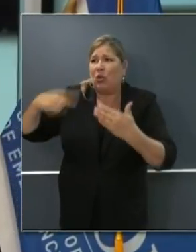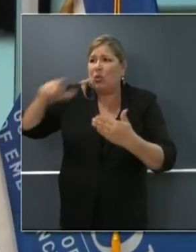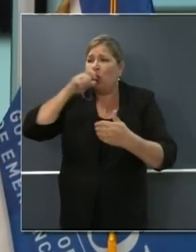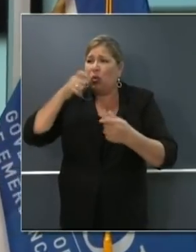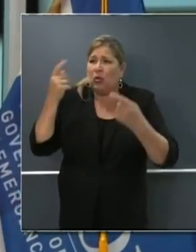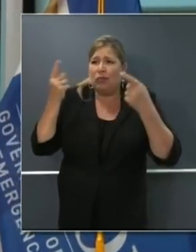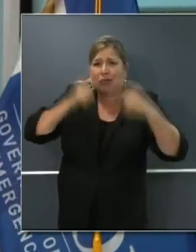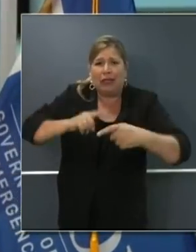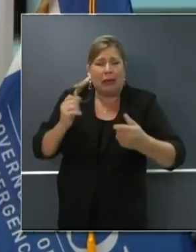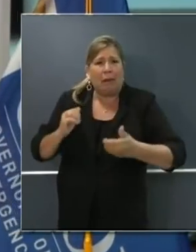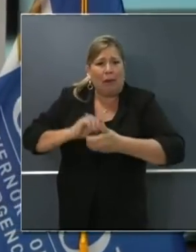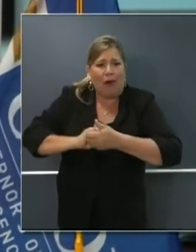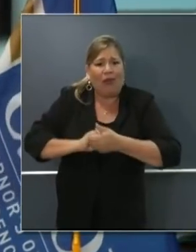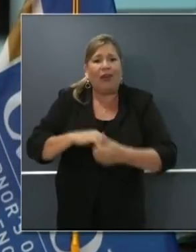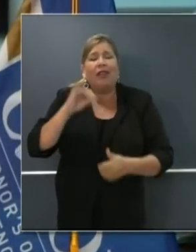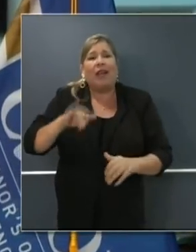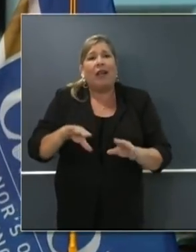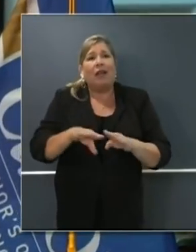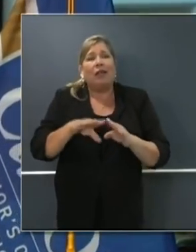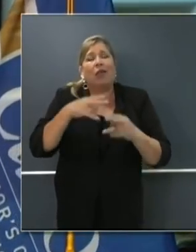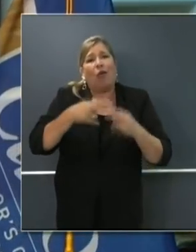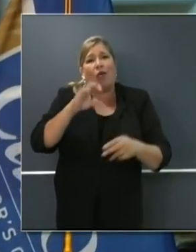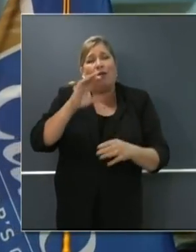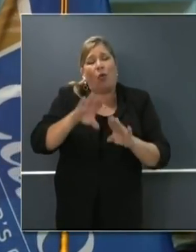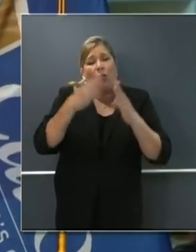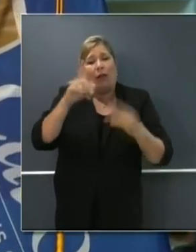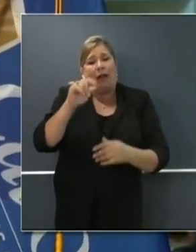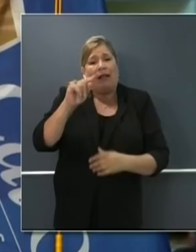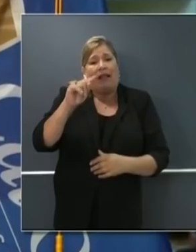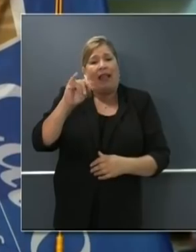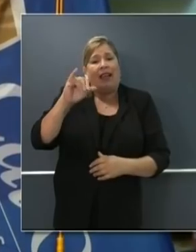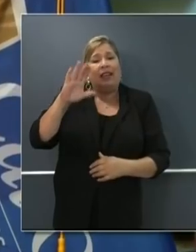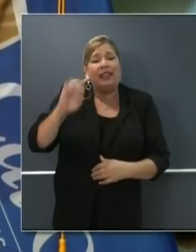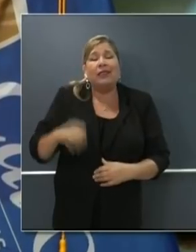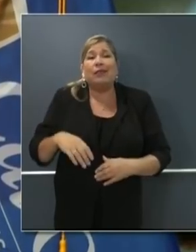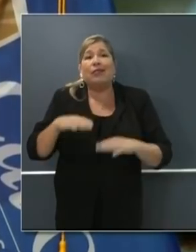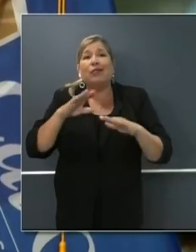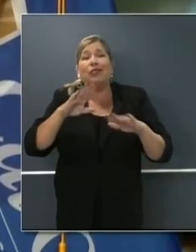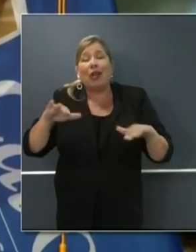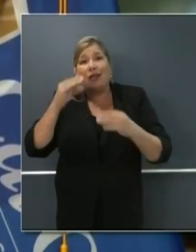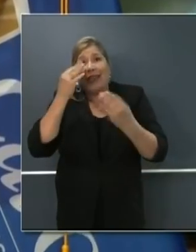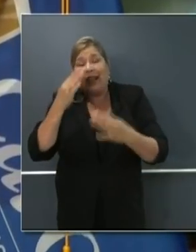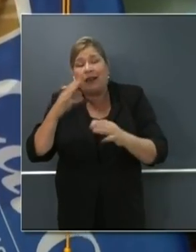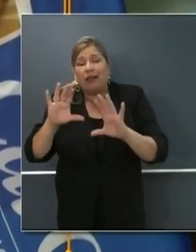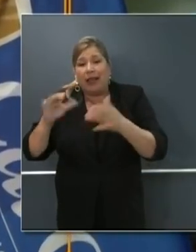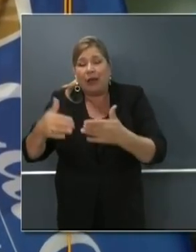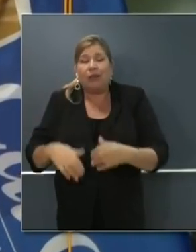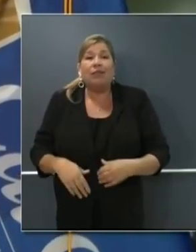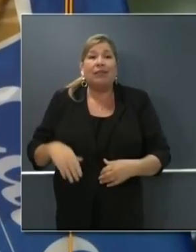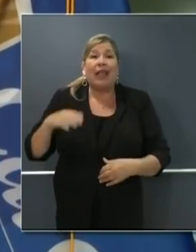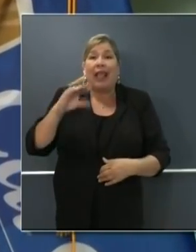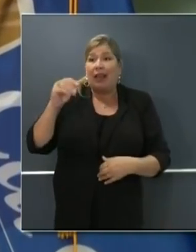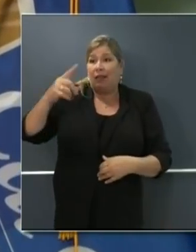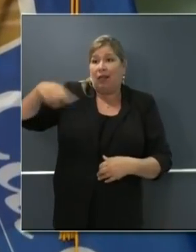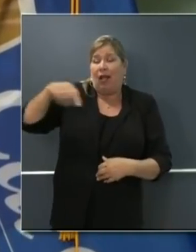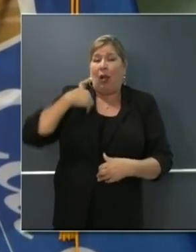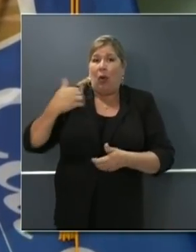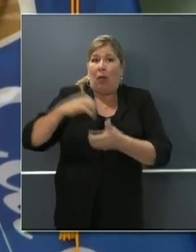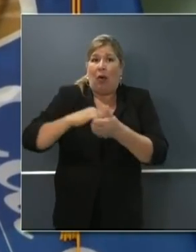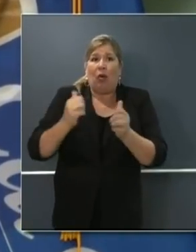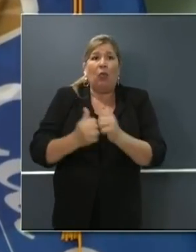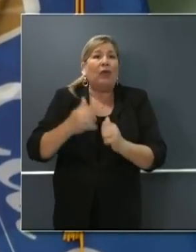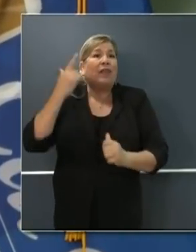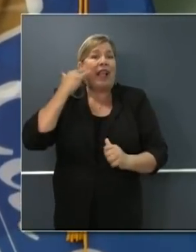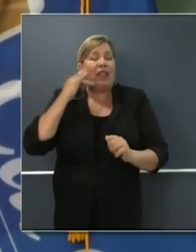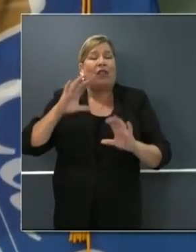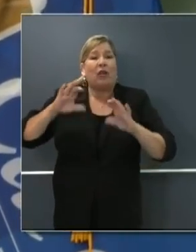Data Network, our local child care resource and referral agencies, the network, and our partners at the California Department of Education to all